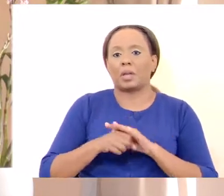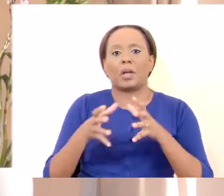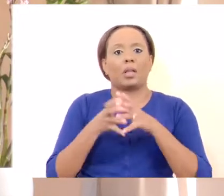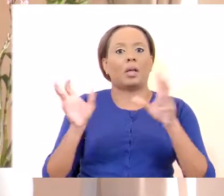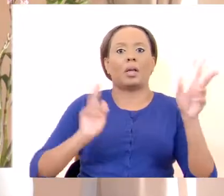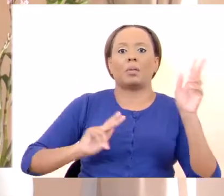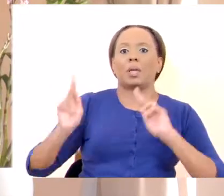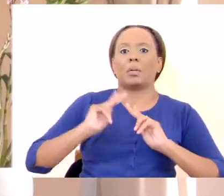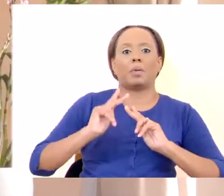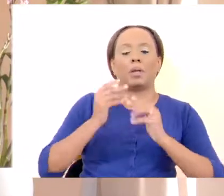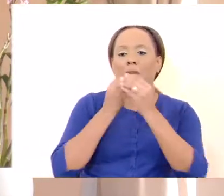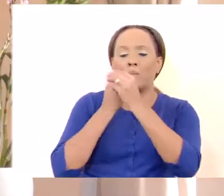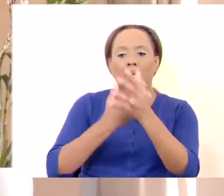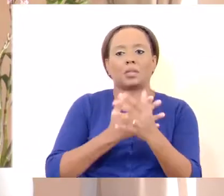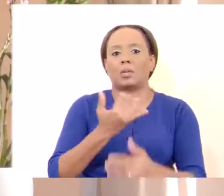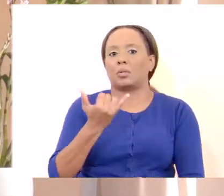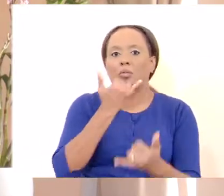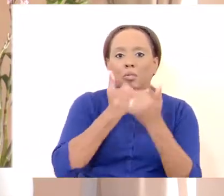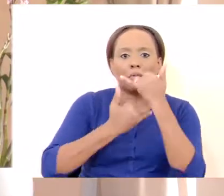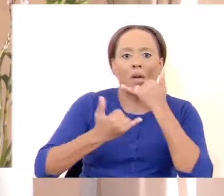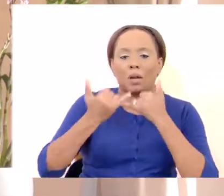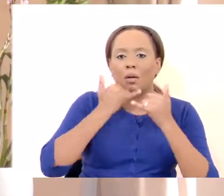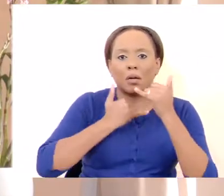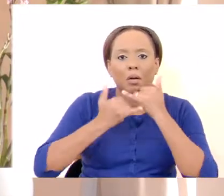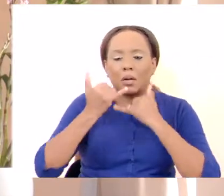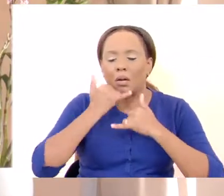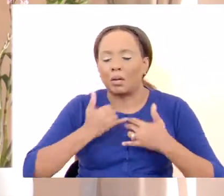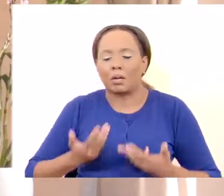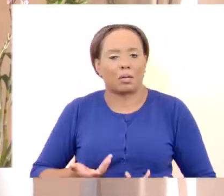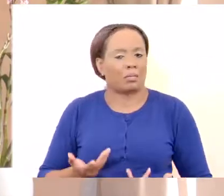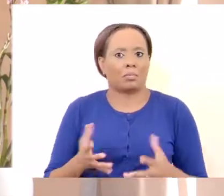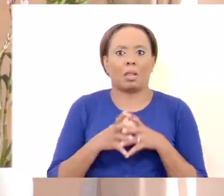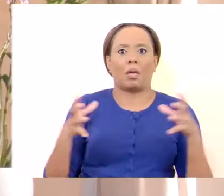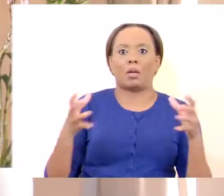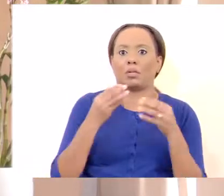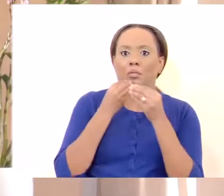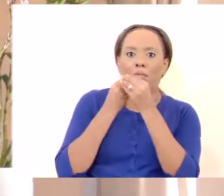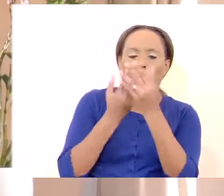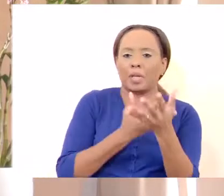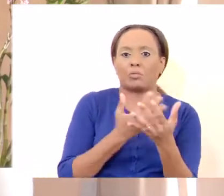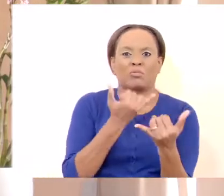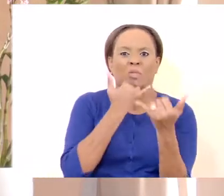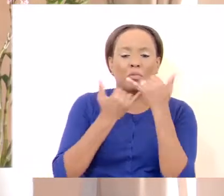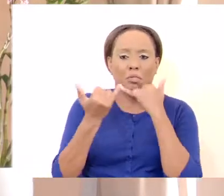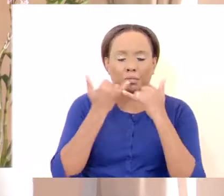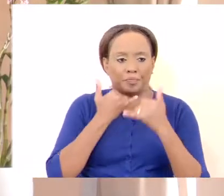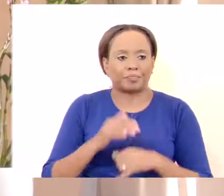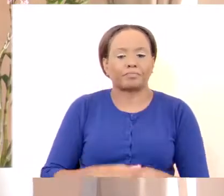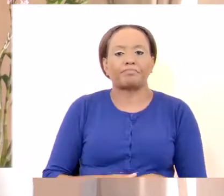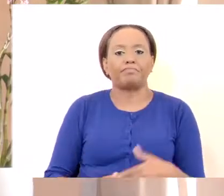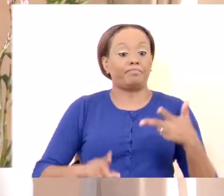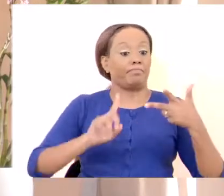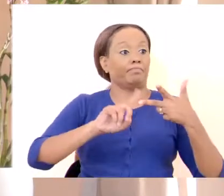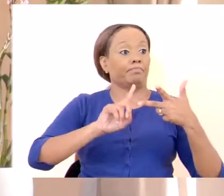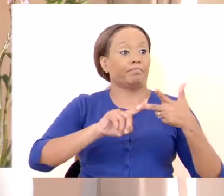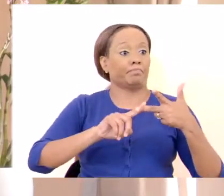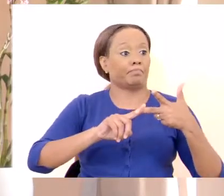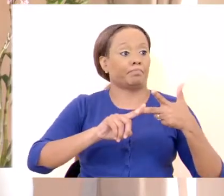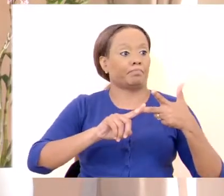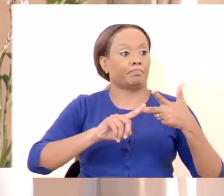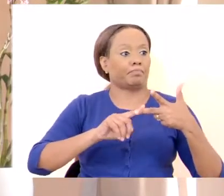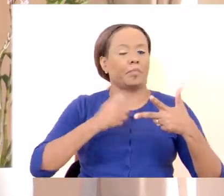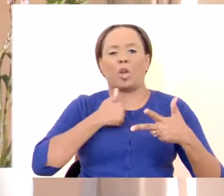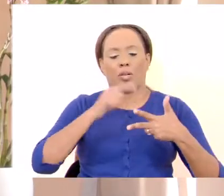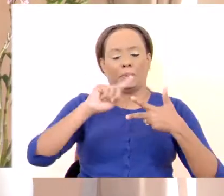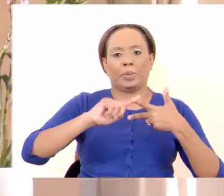terms of the handling of this particular case by medical personnel. Dr. Clyde Cave is in